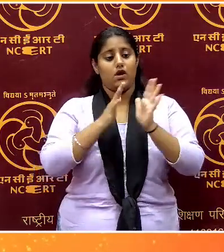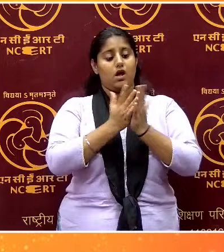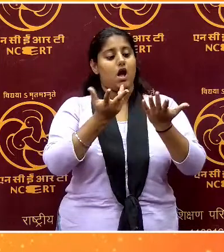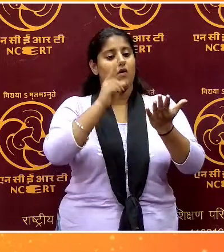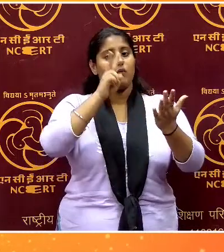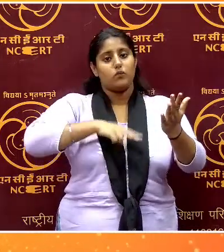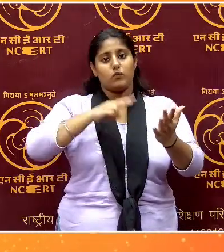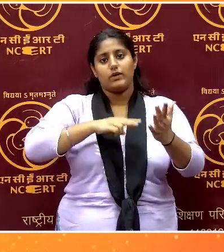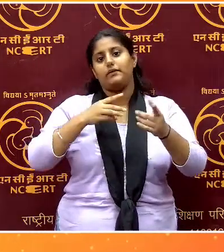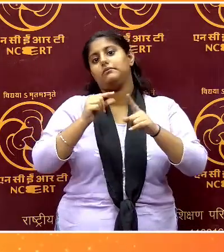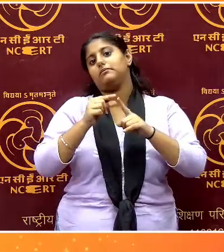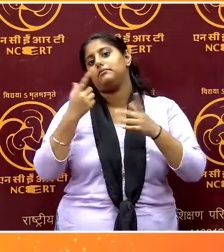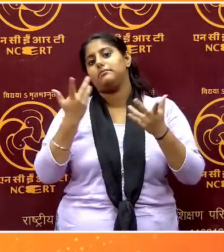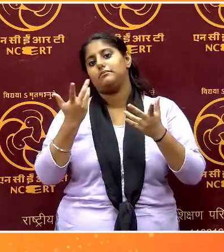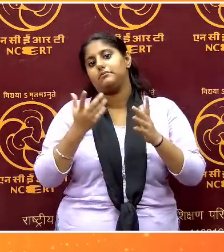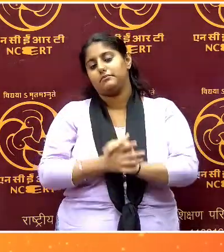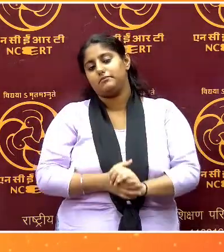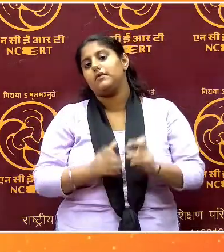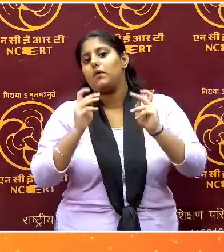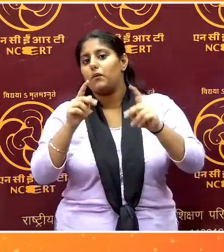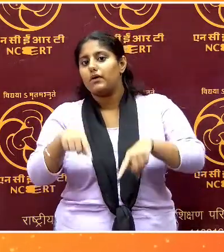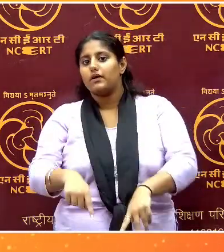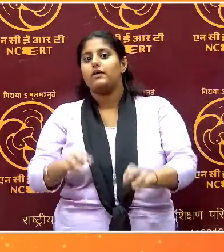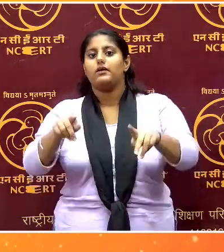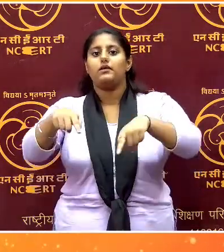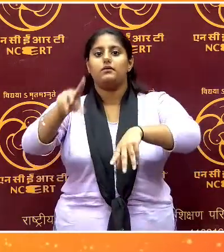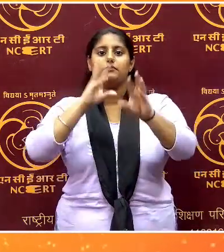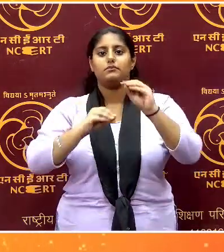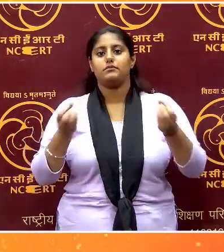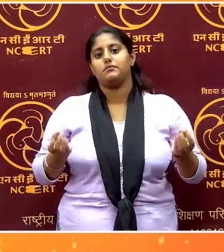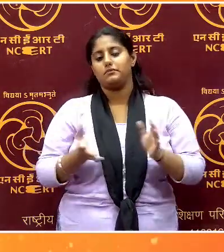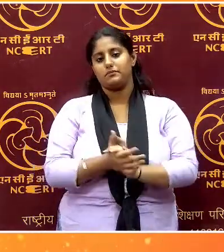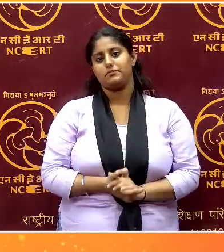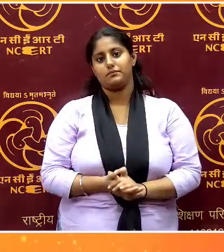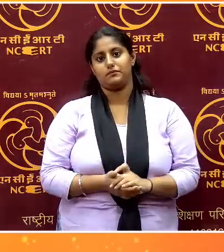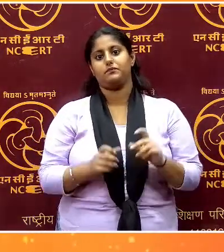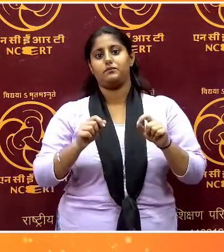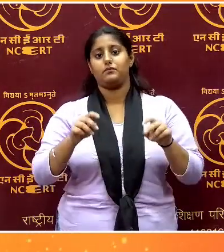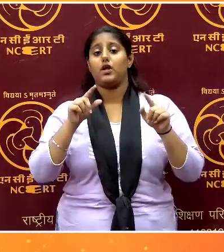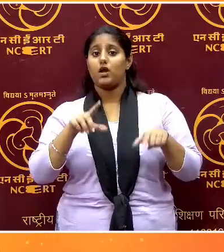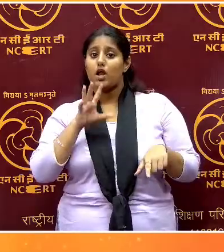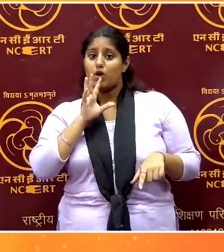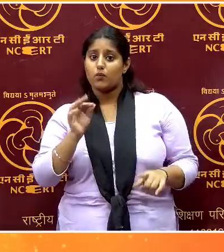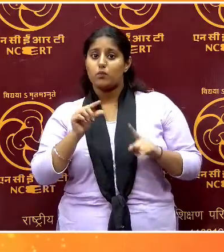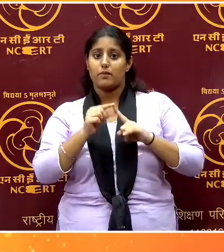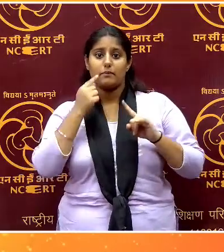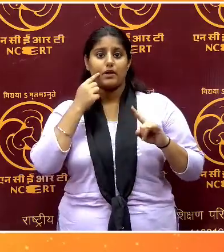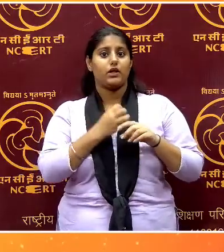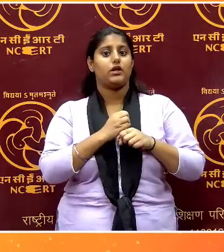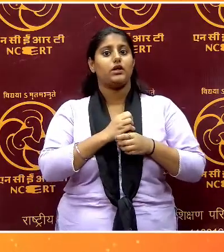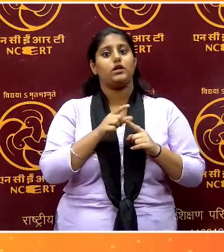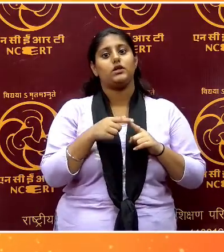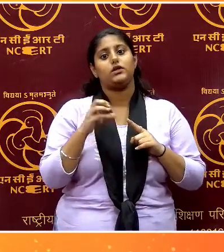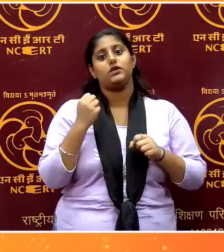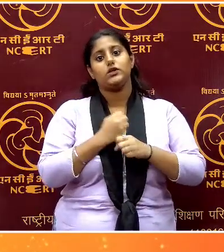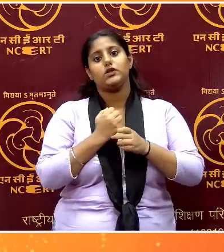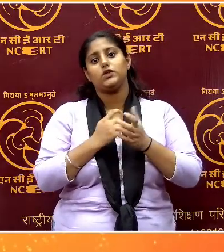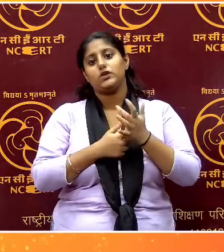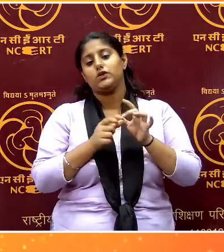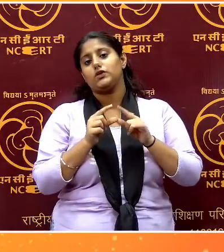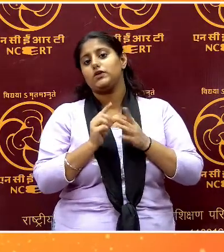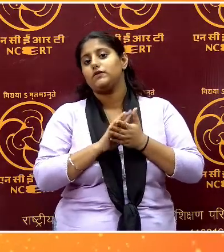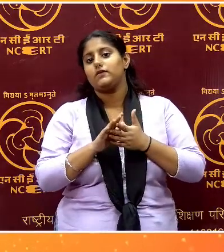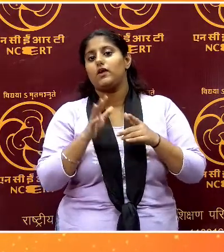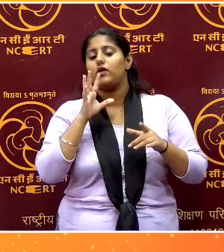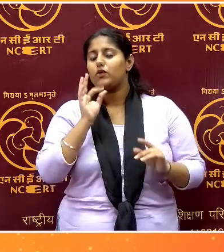pictograph. Okay, yes. So let's begin. What are actually pictographs, children? You can see directly. Let's start with a very nice